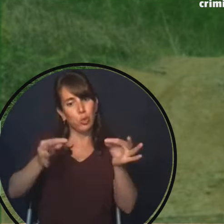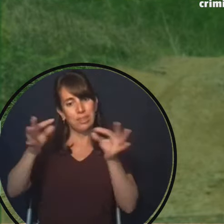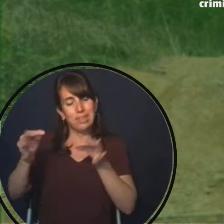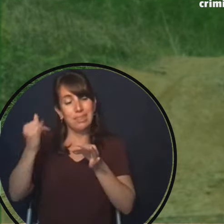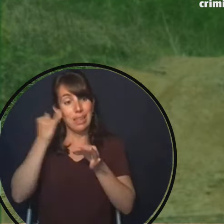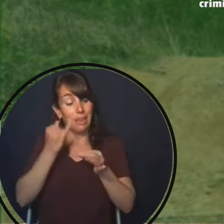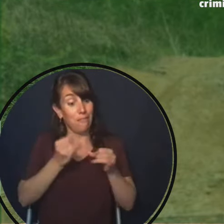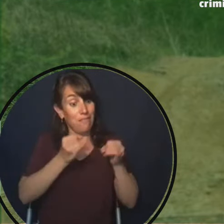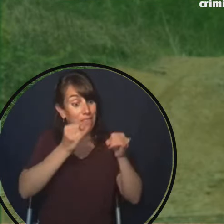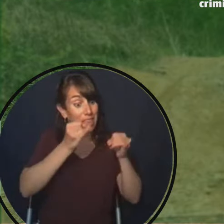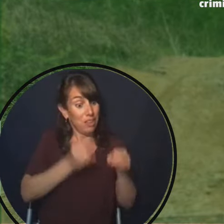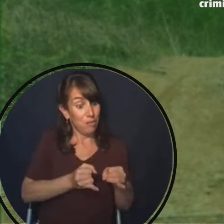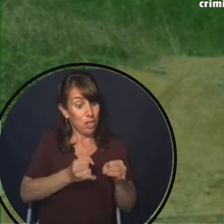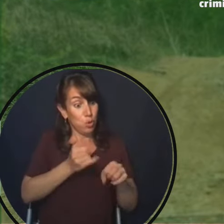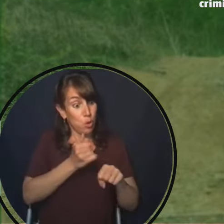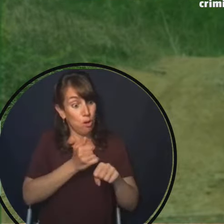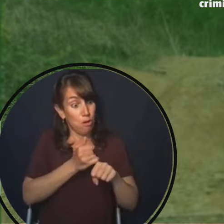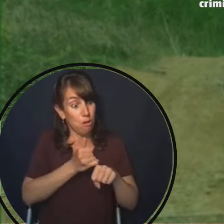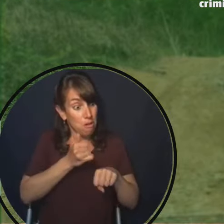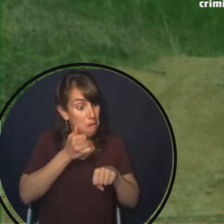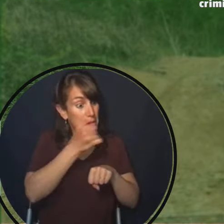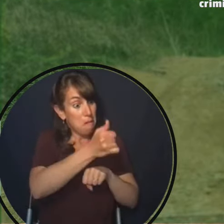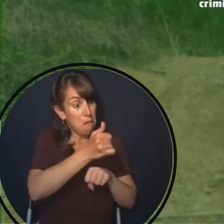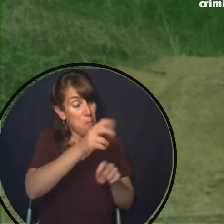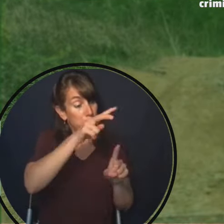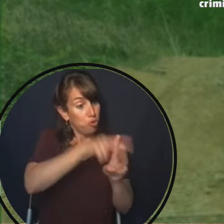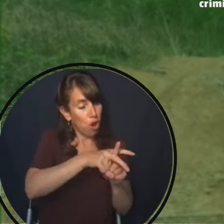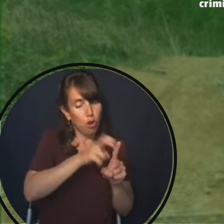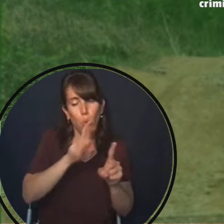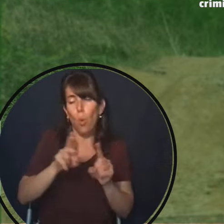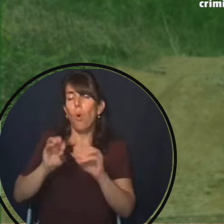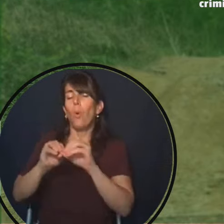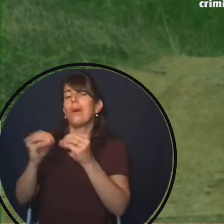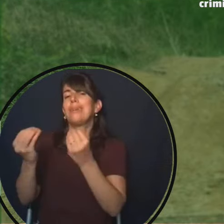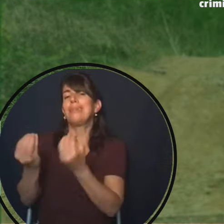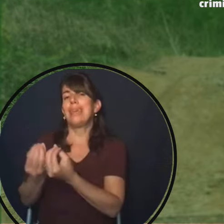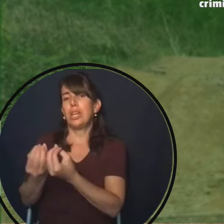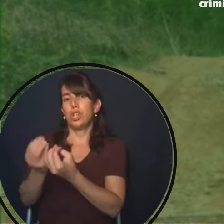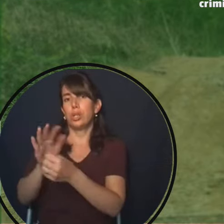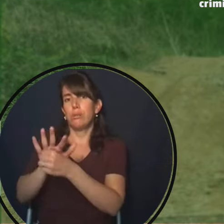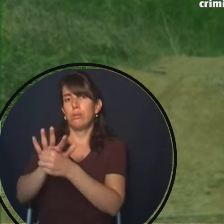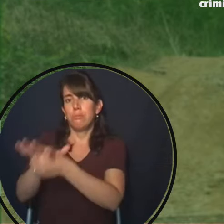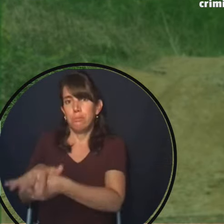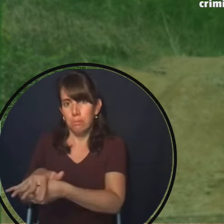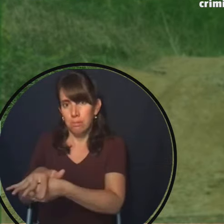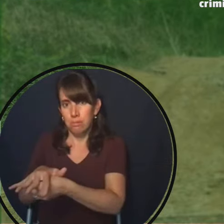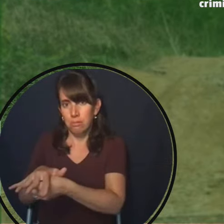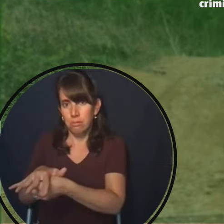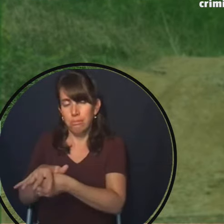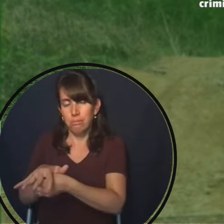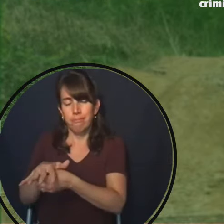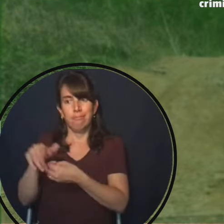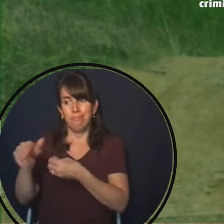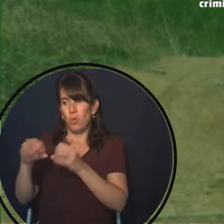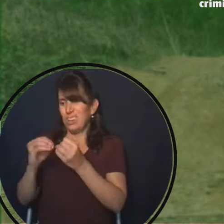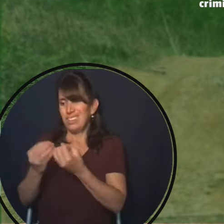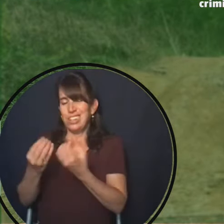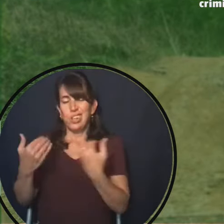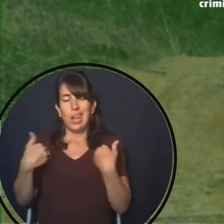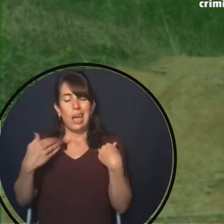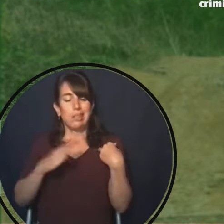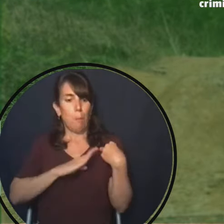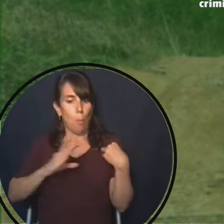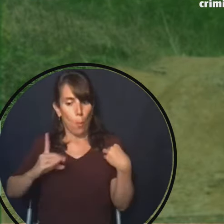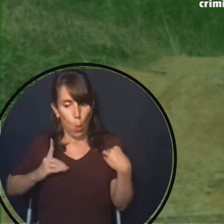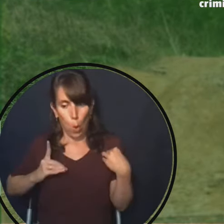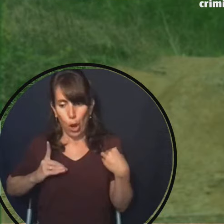organization that has, you know, they have the built-in solidarity of like, we have a board, we have, maybe even have insurance, there's